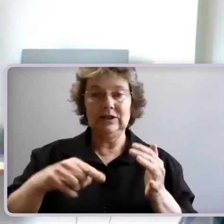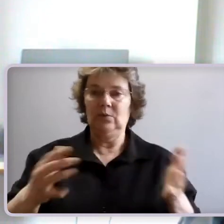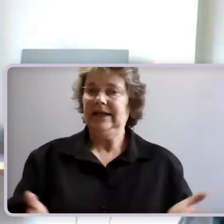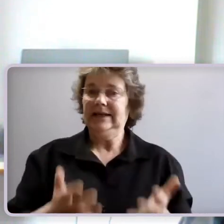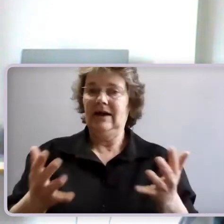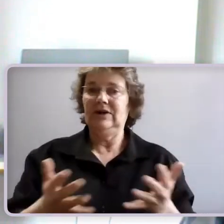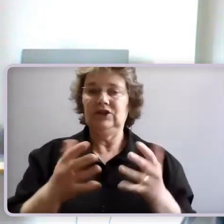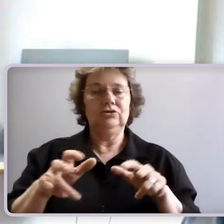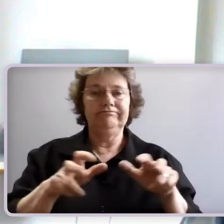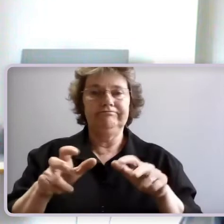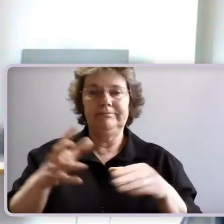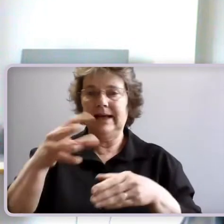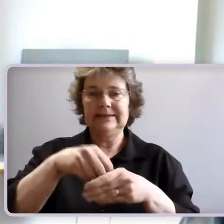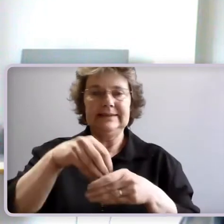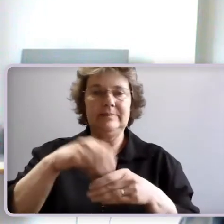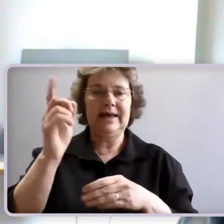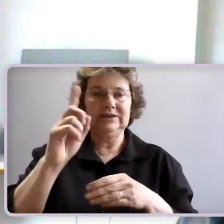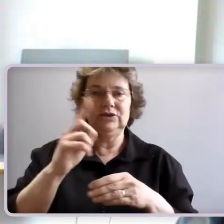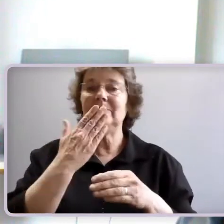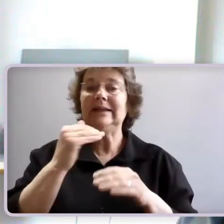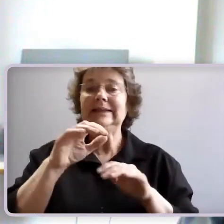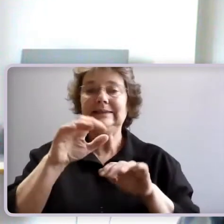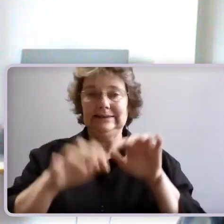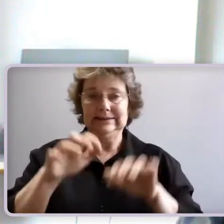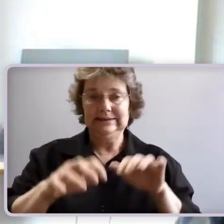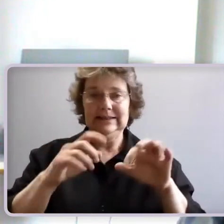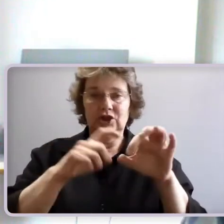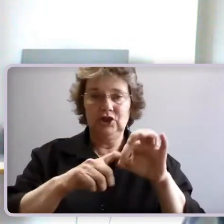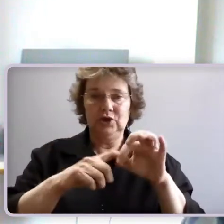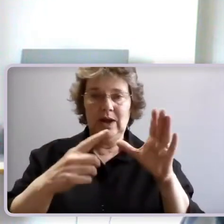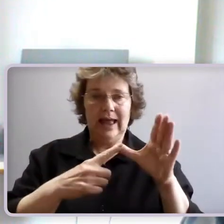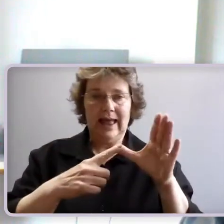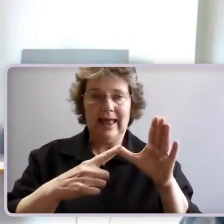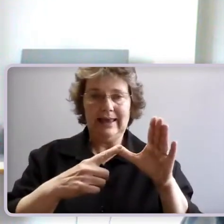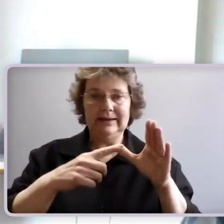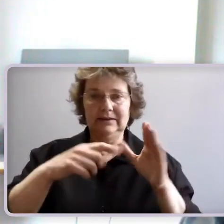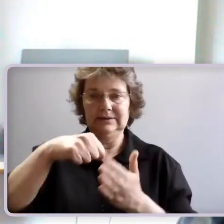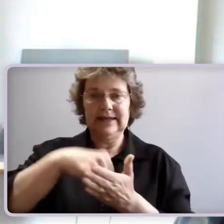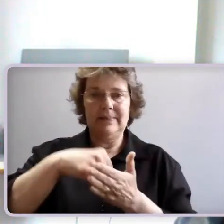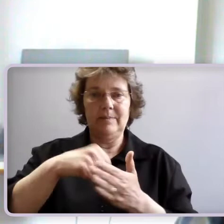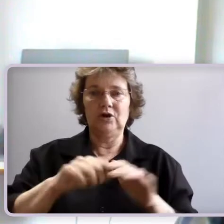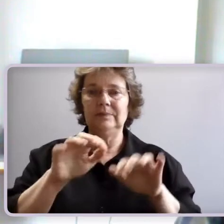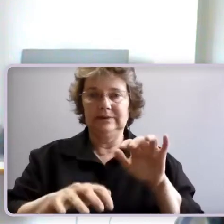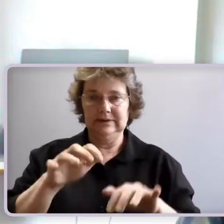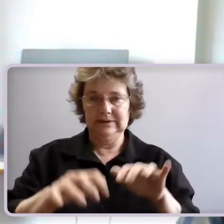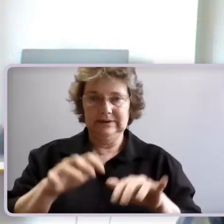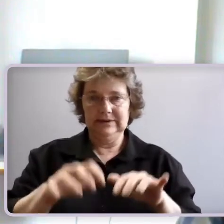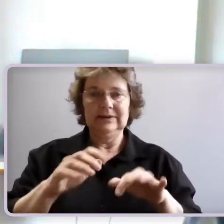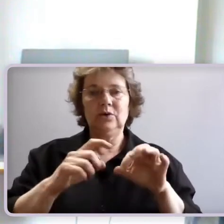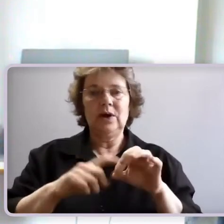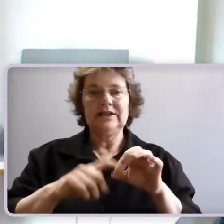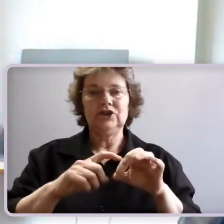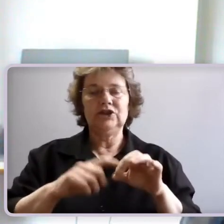any questions in the Q&A box at the bottom of the screen so your questions can be answered by the panel at the end of the session.